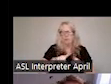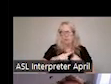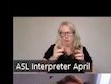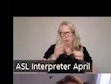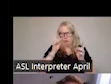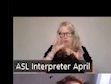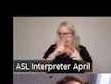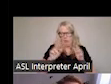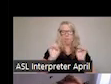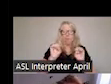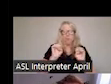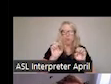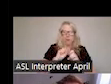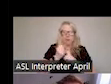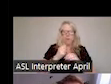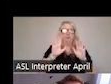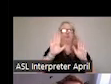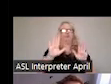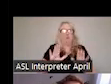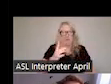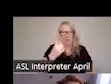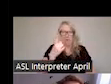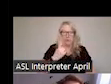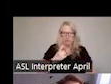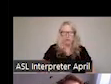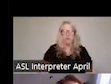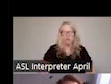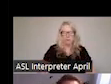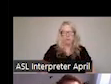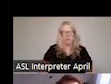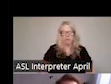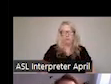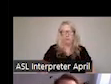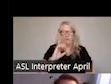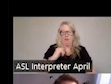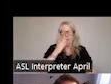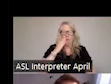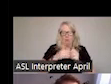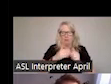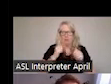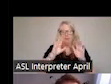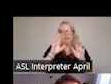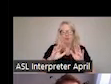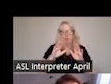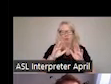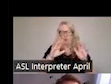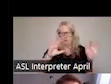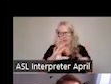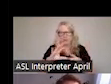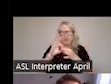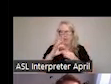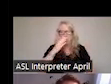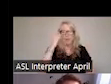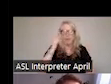emergency situations? Great question, because it leads me, it's like a great segue, because my